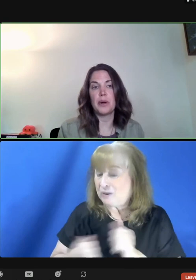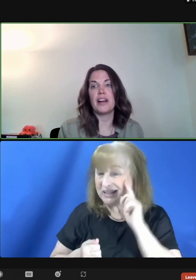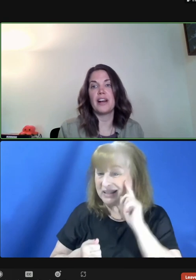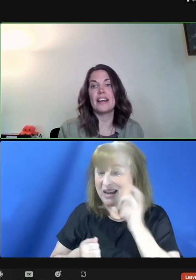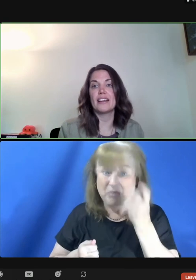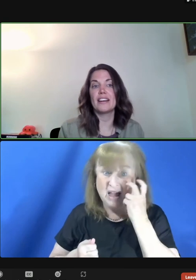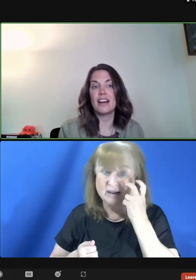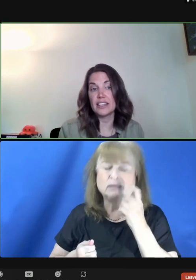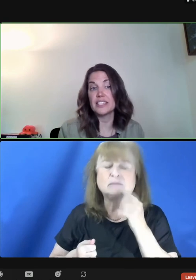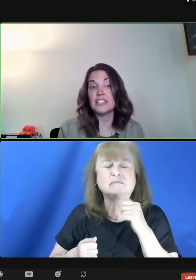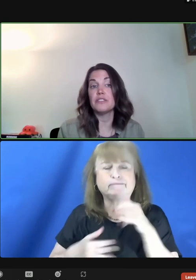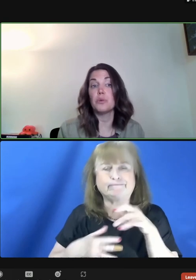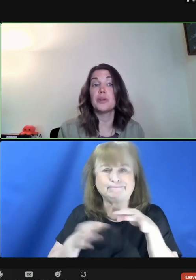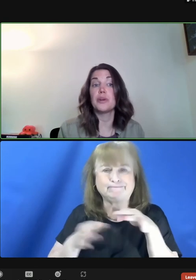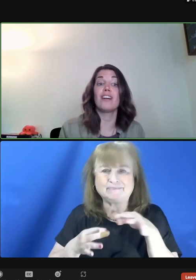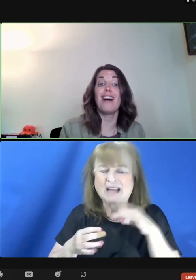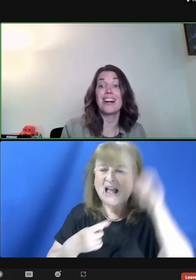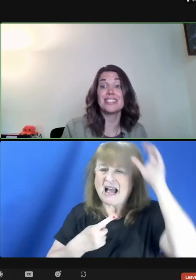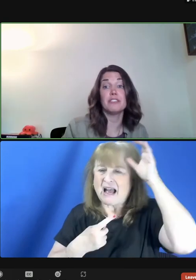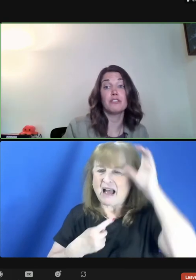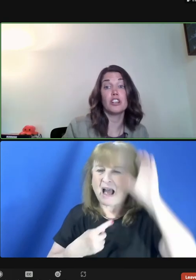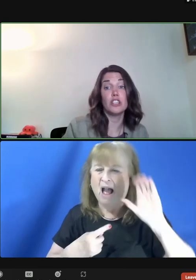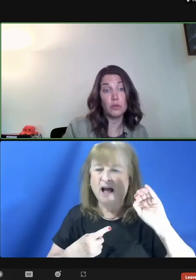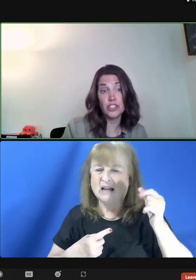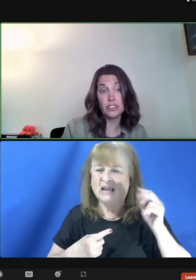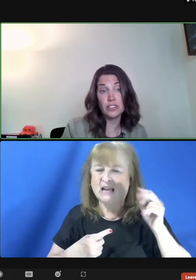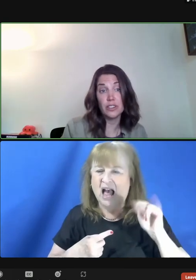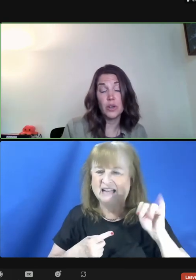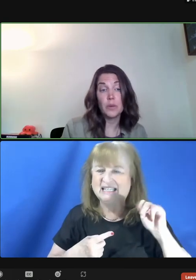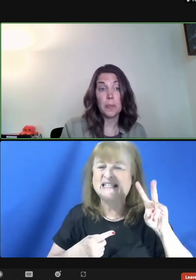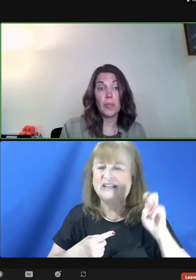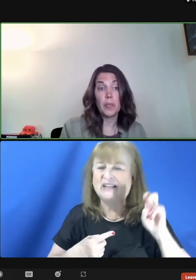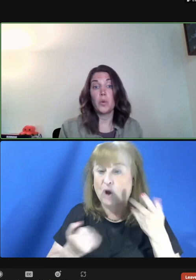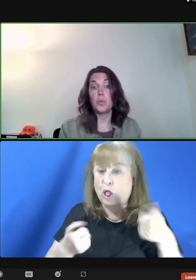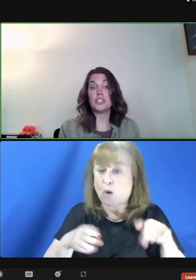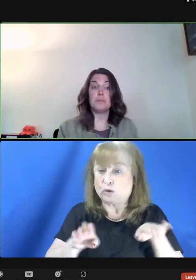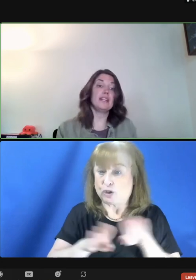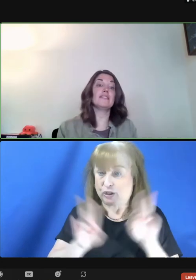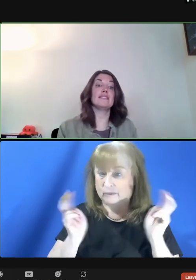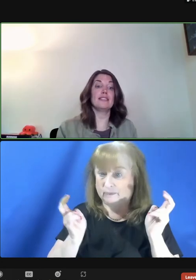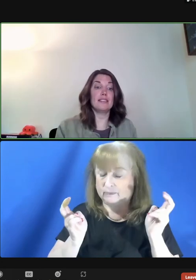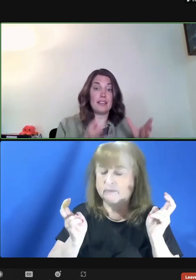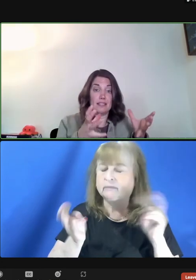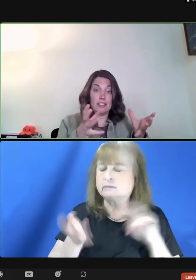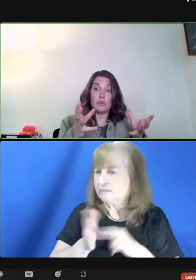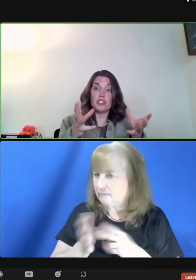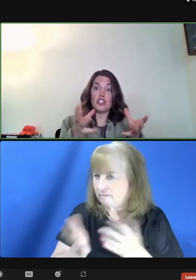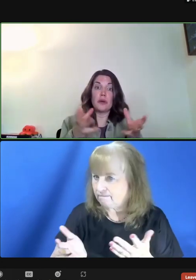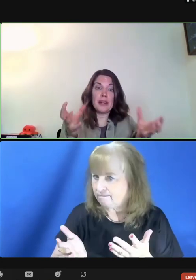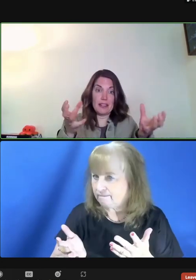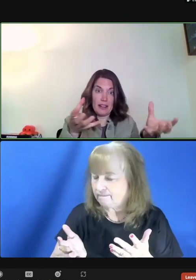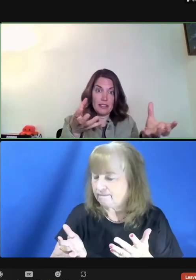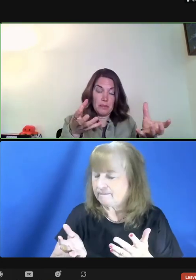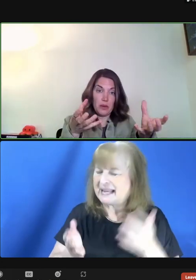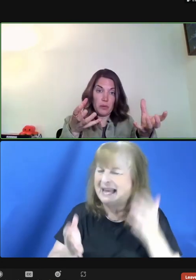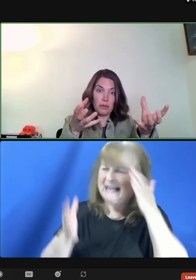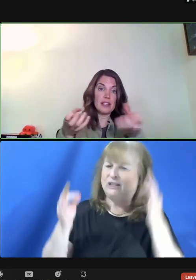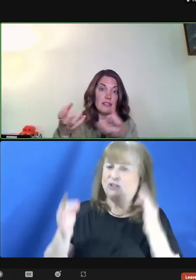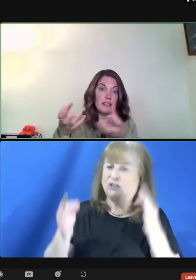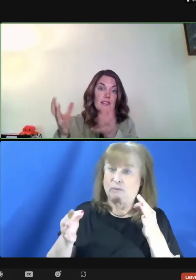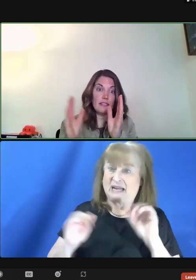blindness, we talk about providing what we call cognitive closure, which means that, determining